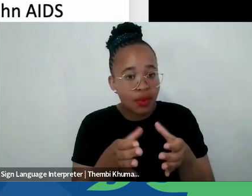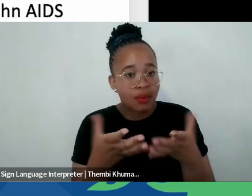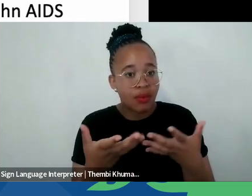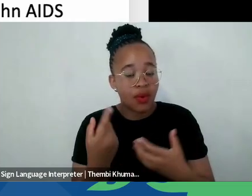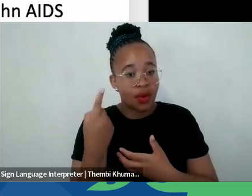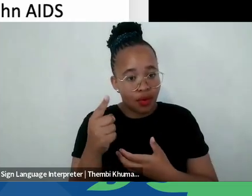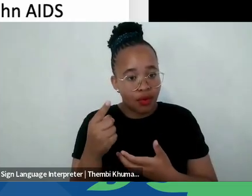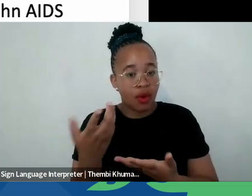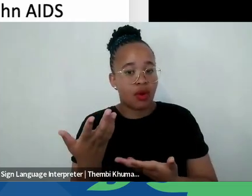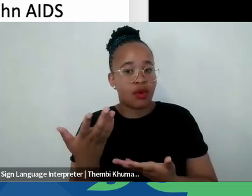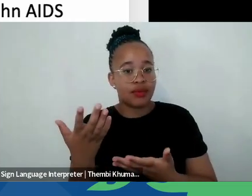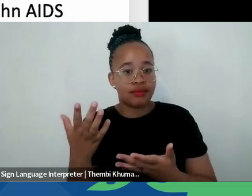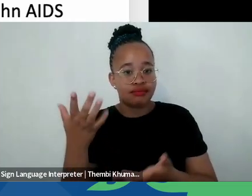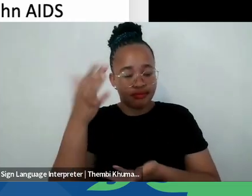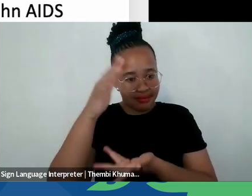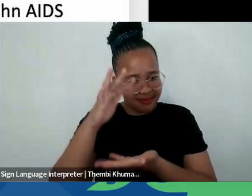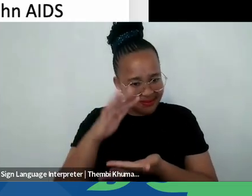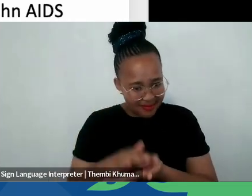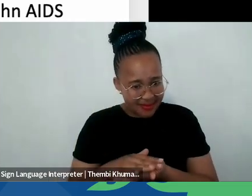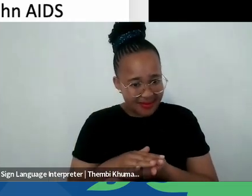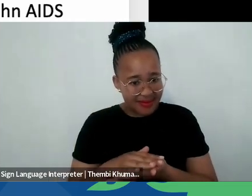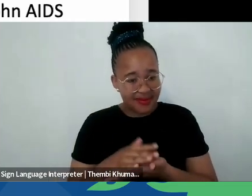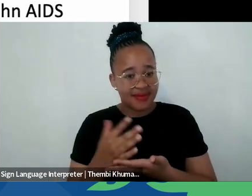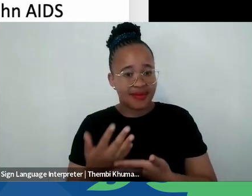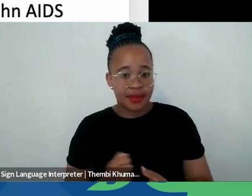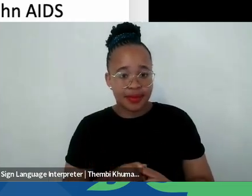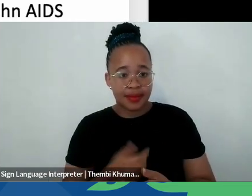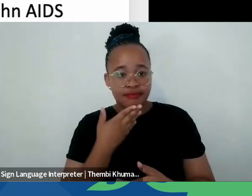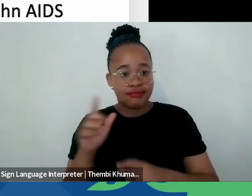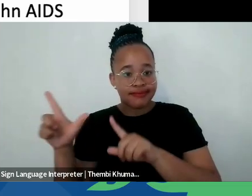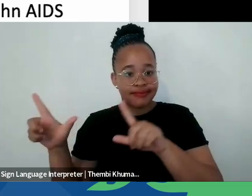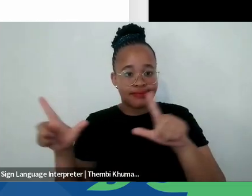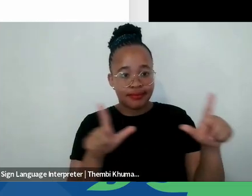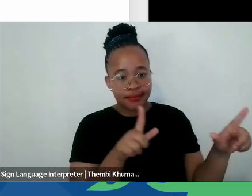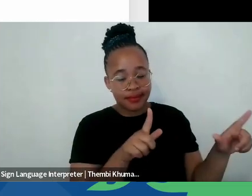ART retention among these men. If we can move to the next slide.